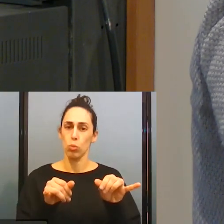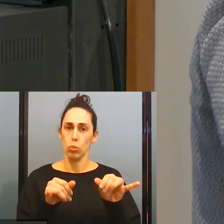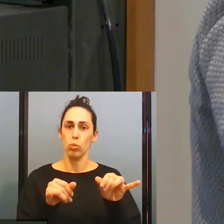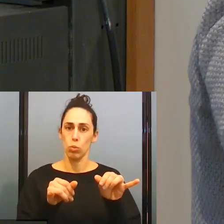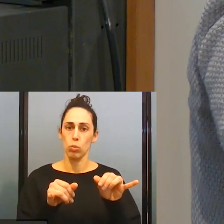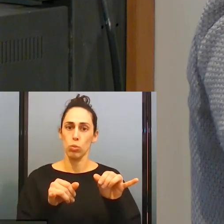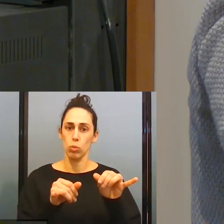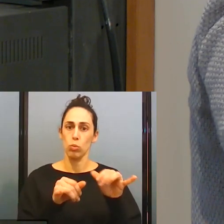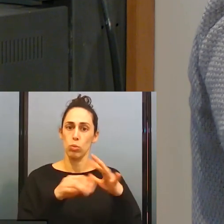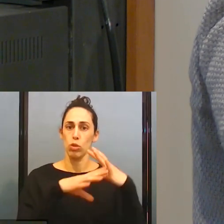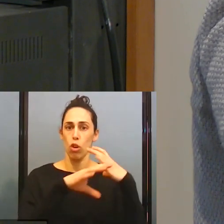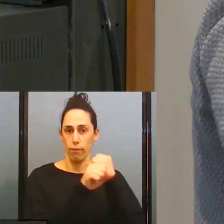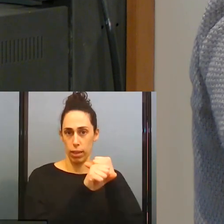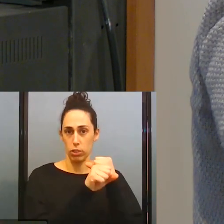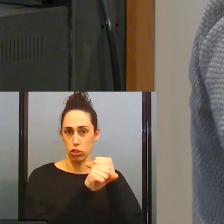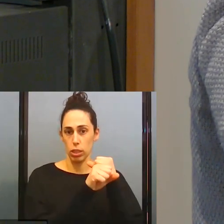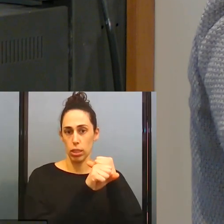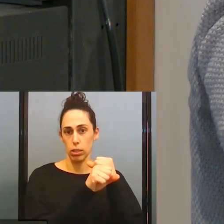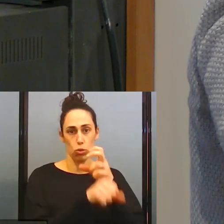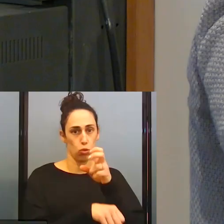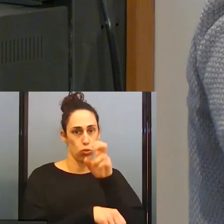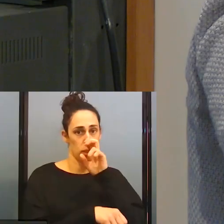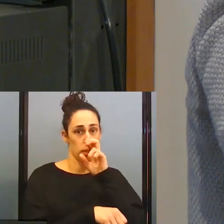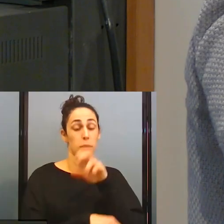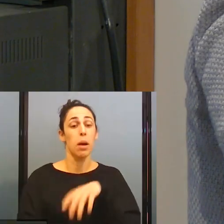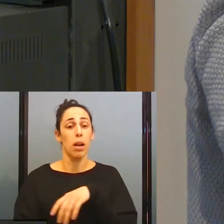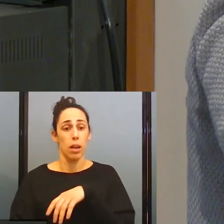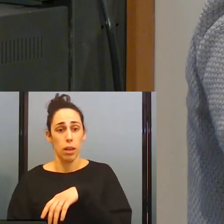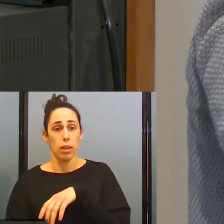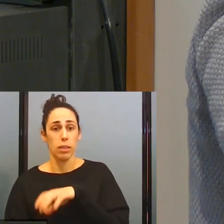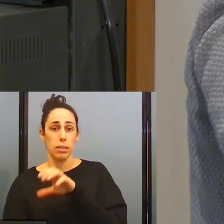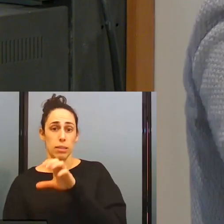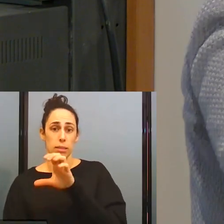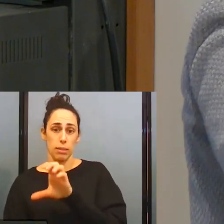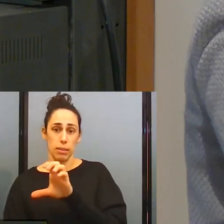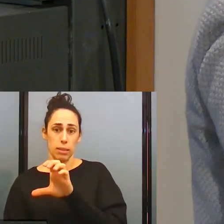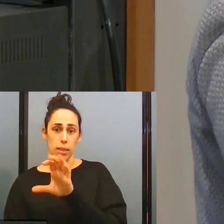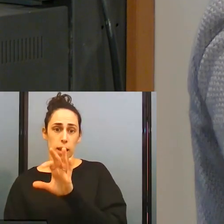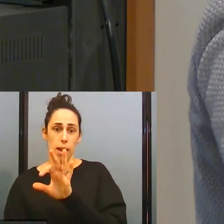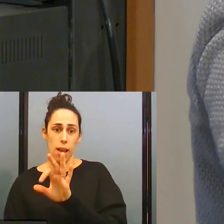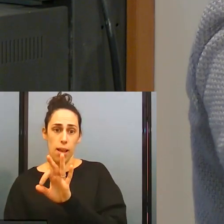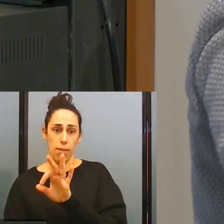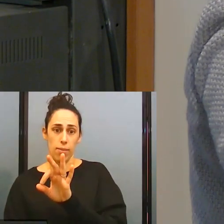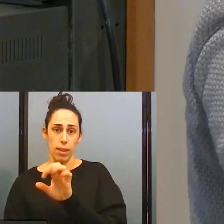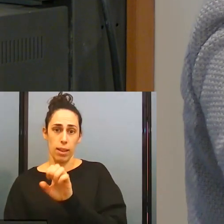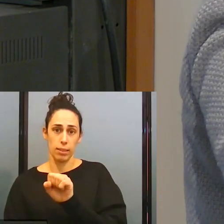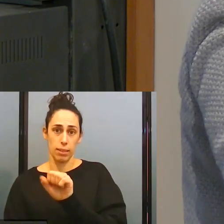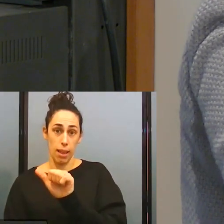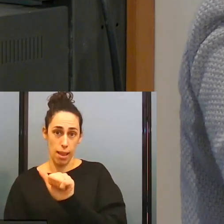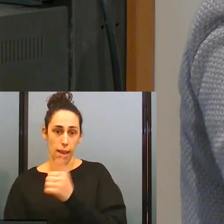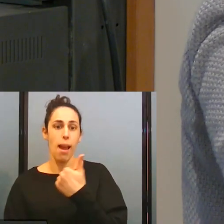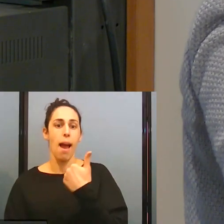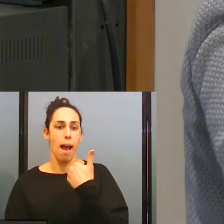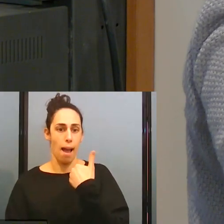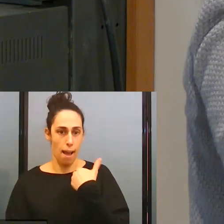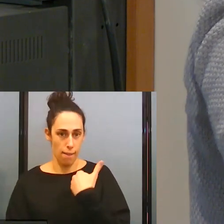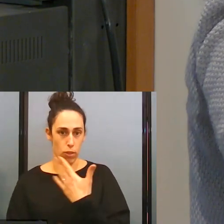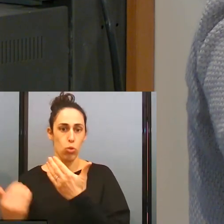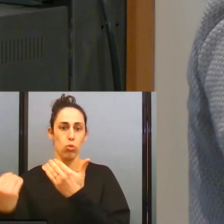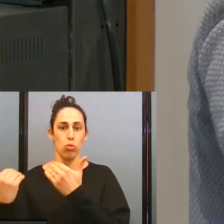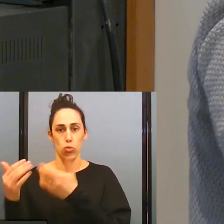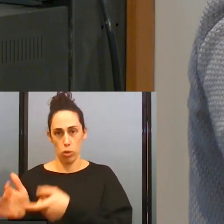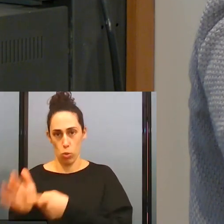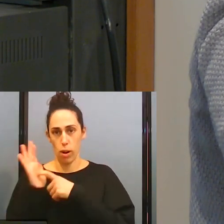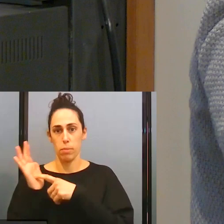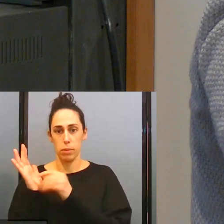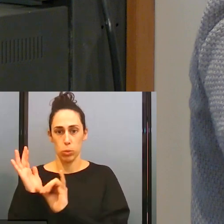under the CYFSA, there's also some requirements. And the duty to report is something you've probably talked about yourselves, the duty to report, and